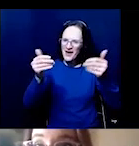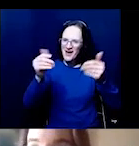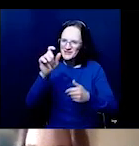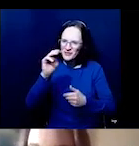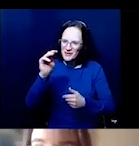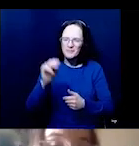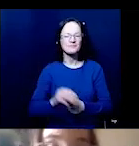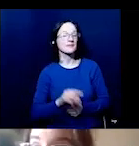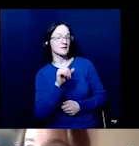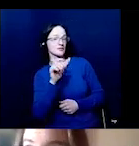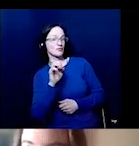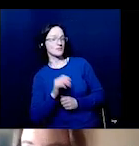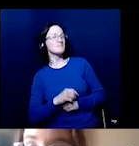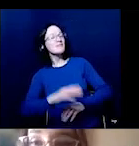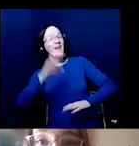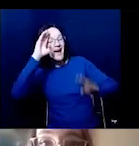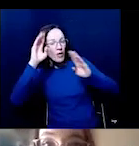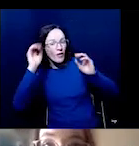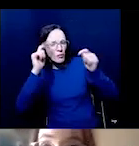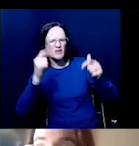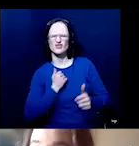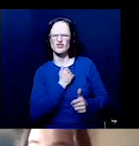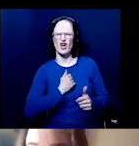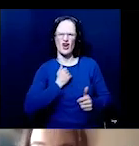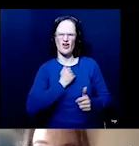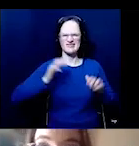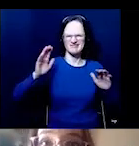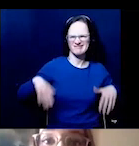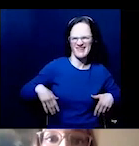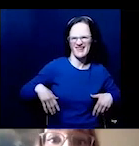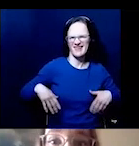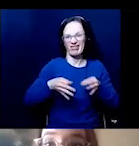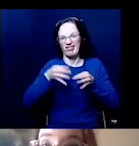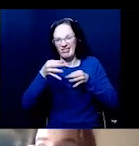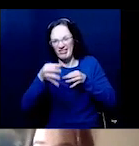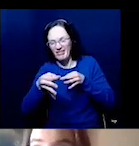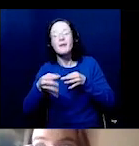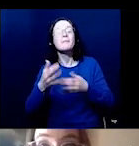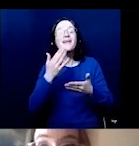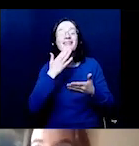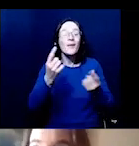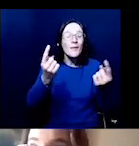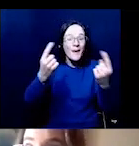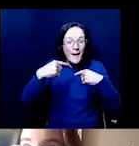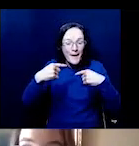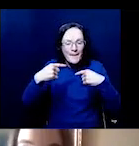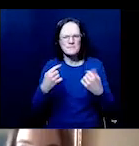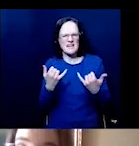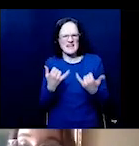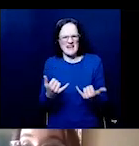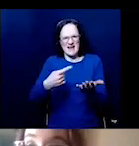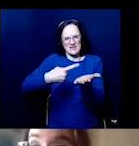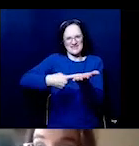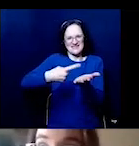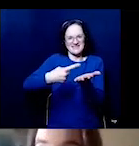Okay, well, hi everyone. I'm sorry for the delay. Thank you for coming. So we're going to talk about ableism in